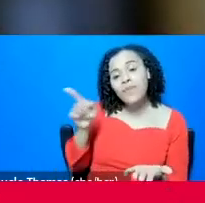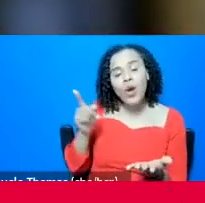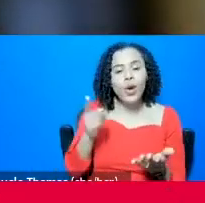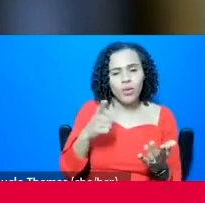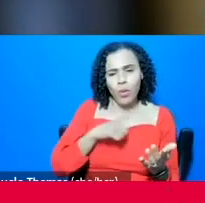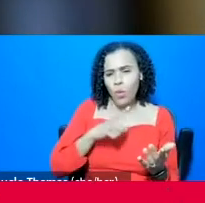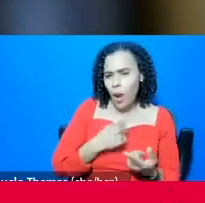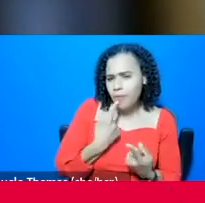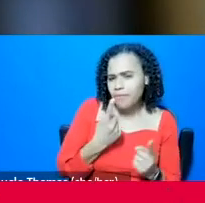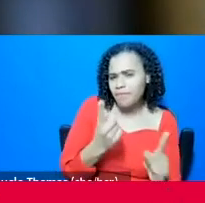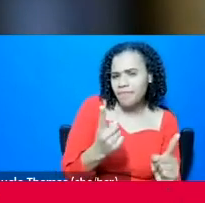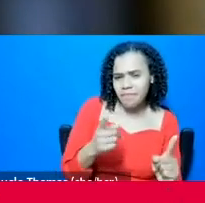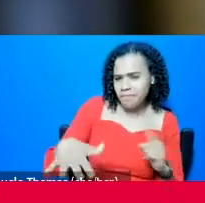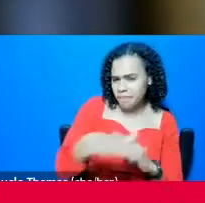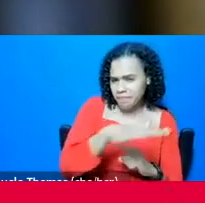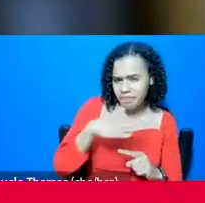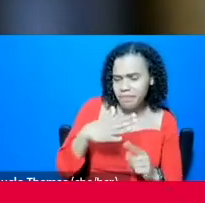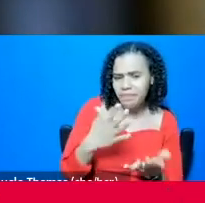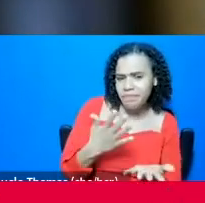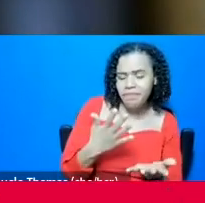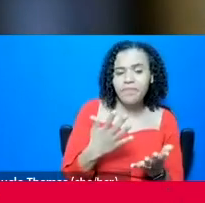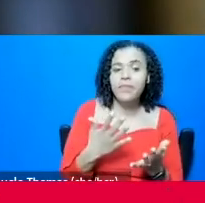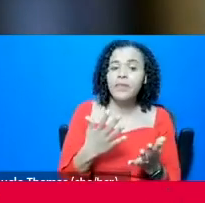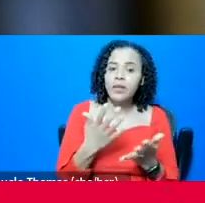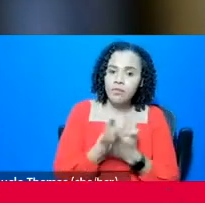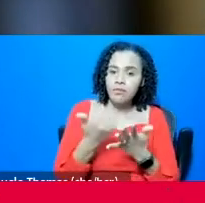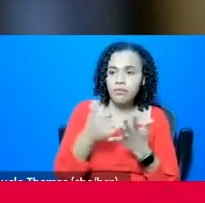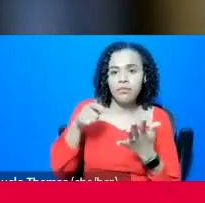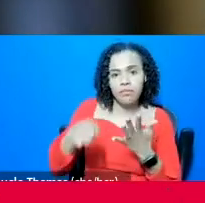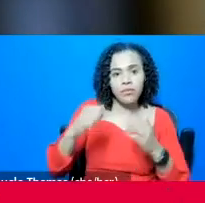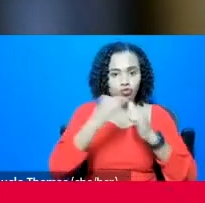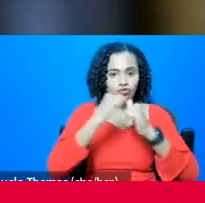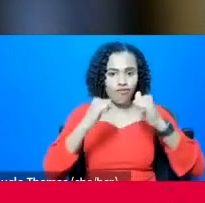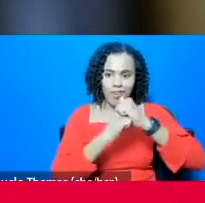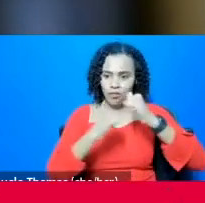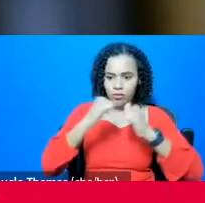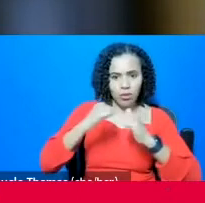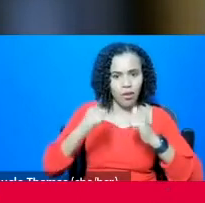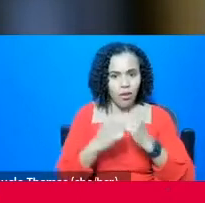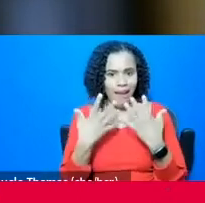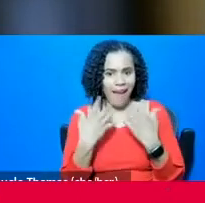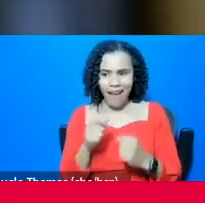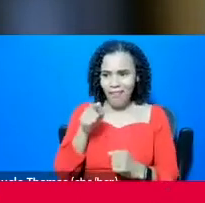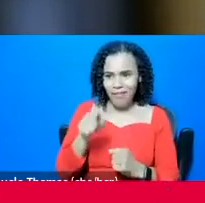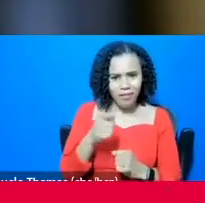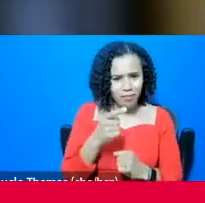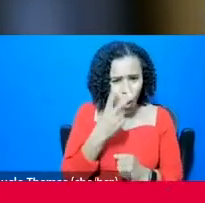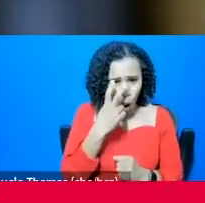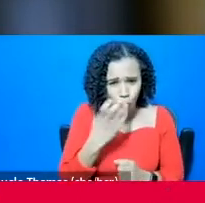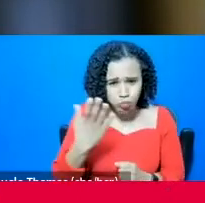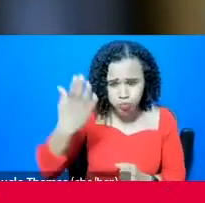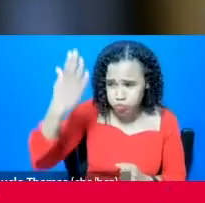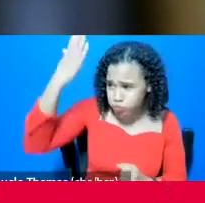that is because they will routinely have structures in that that don't need to exist and are purely convention.